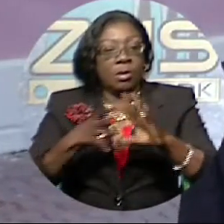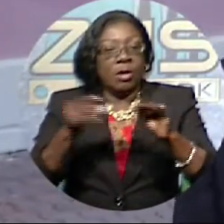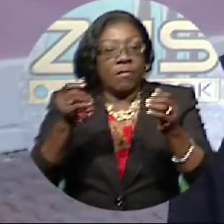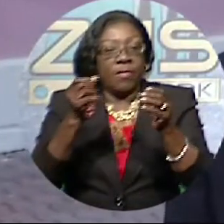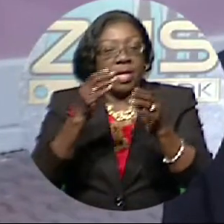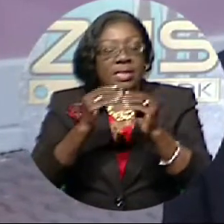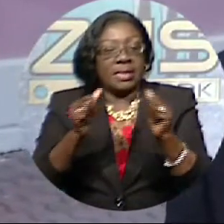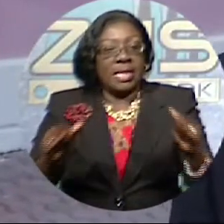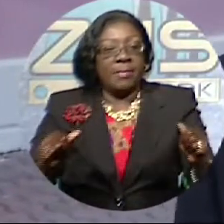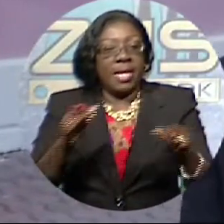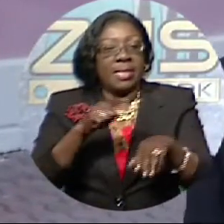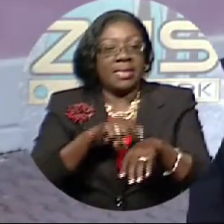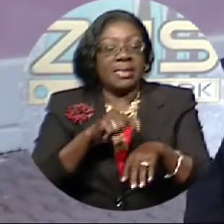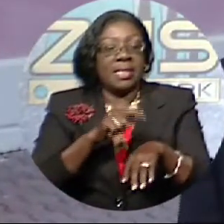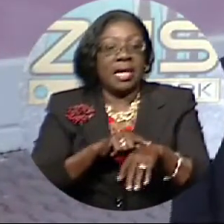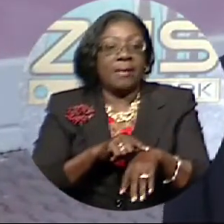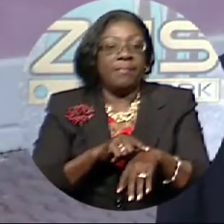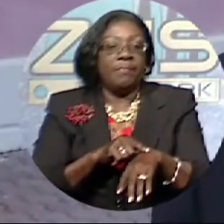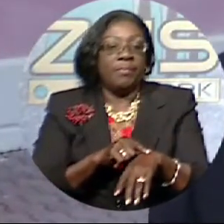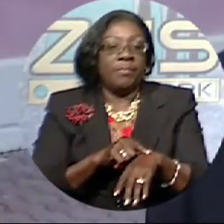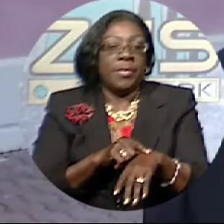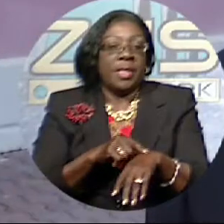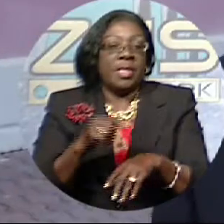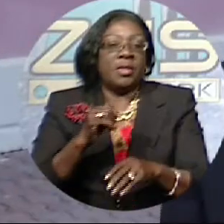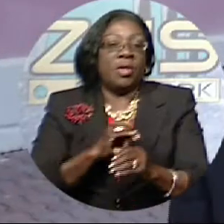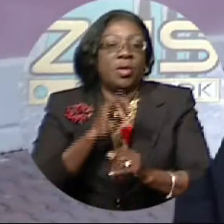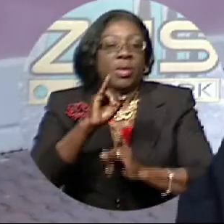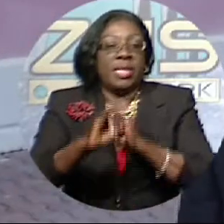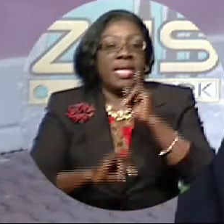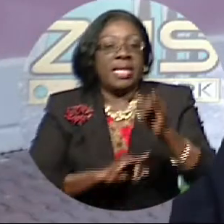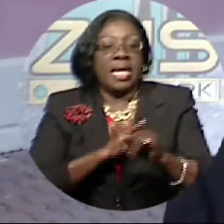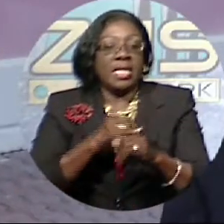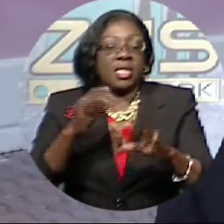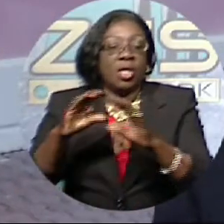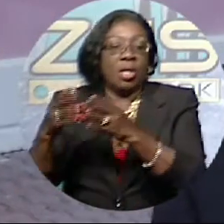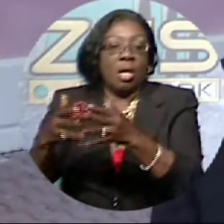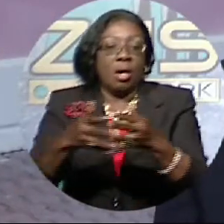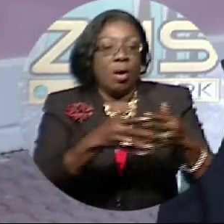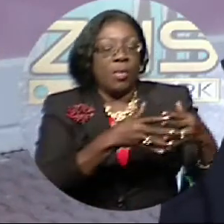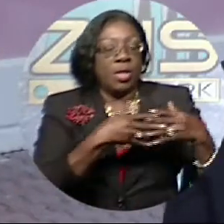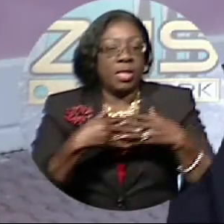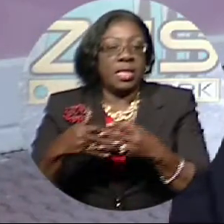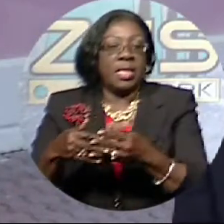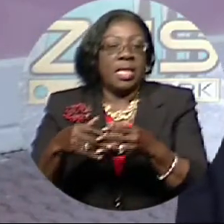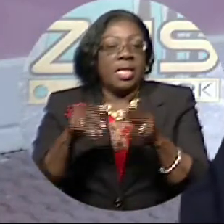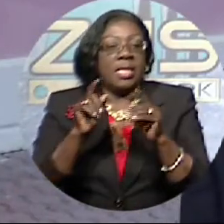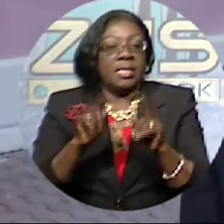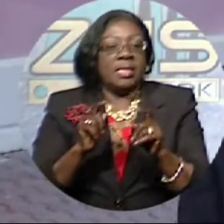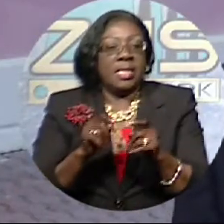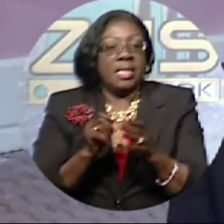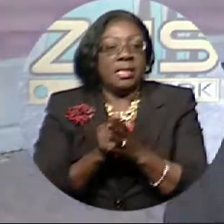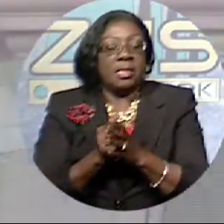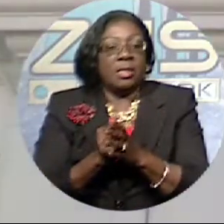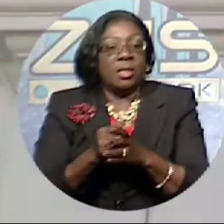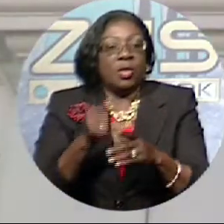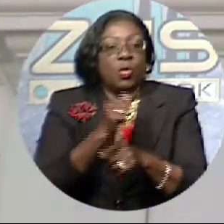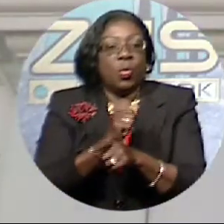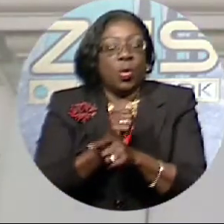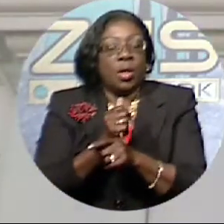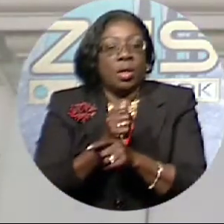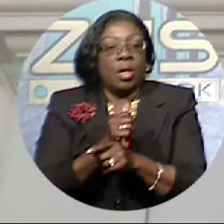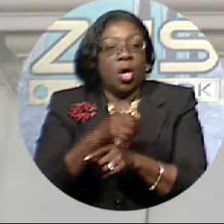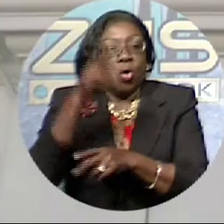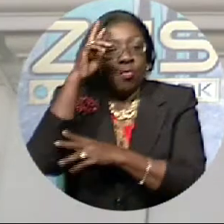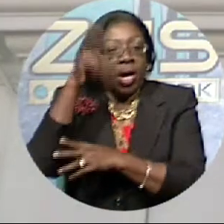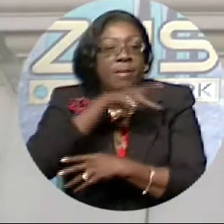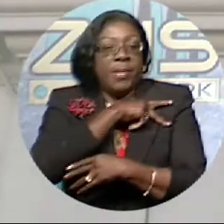be fearful of engaging in the international community. It's needed, and it's needed with a very reasoned and authoritative position. Ryan Pinder